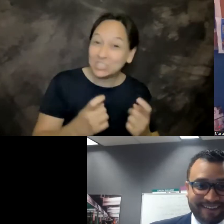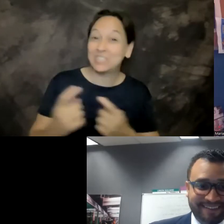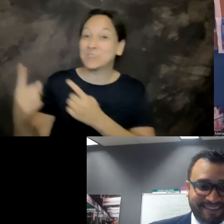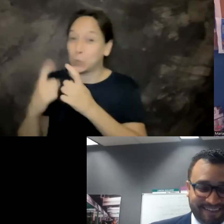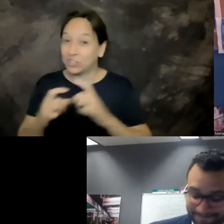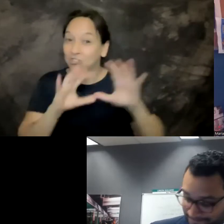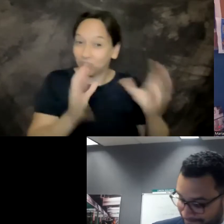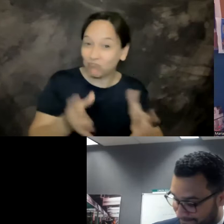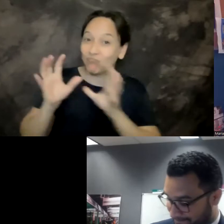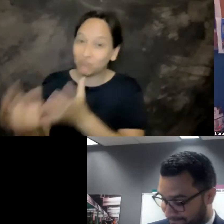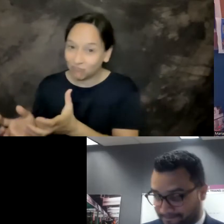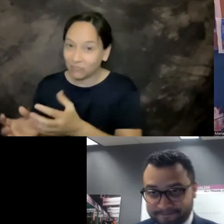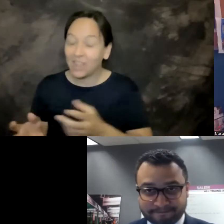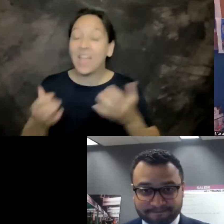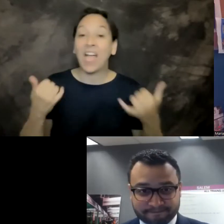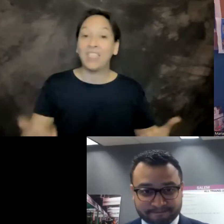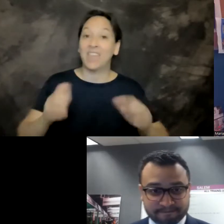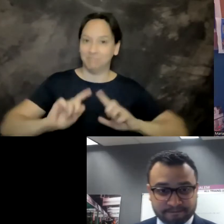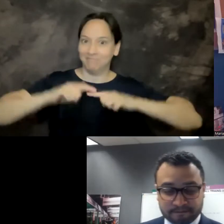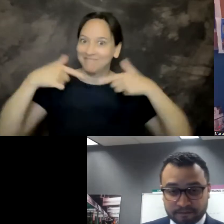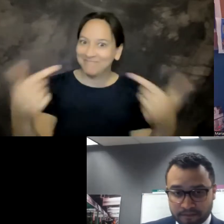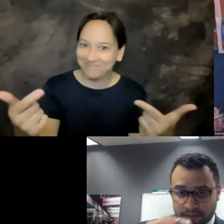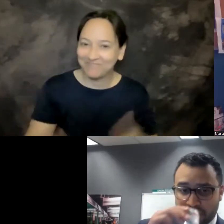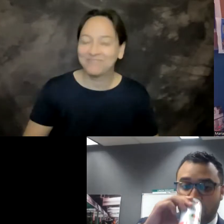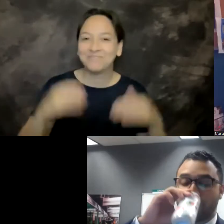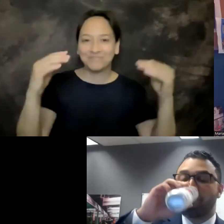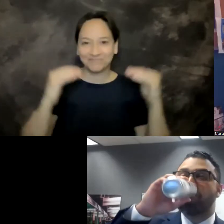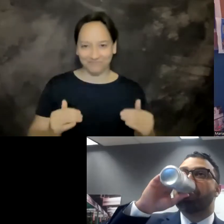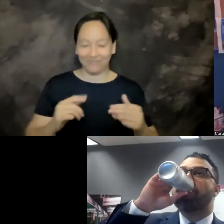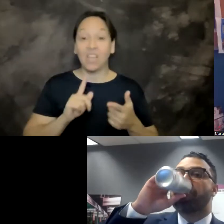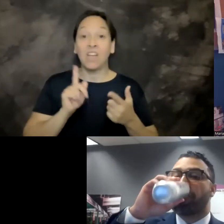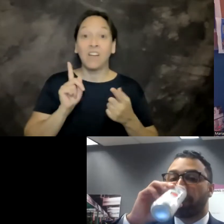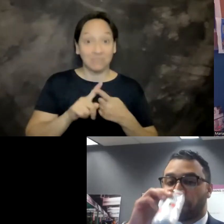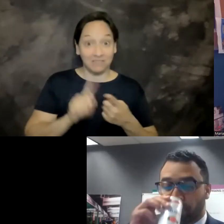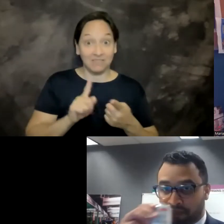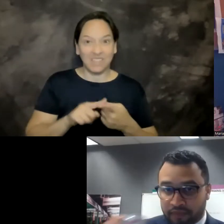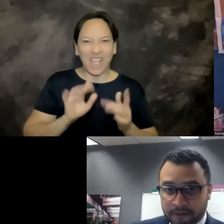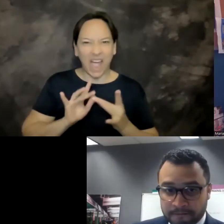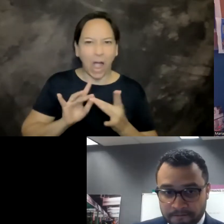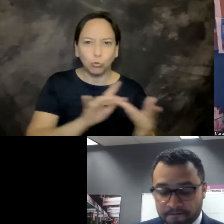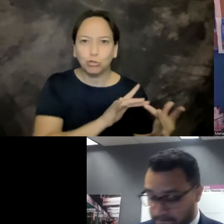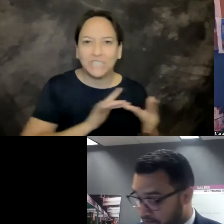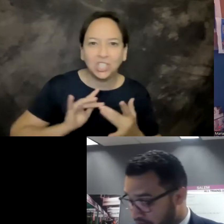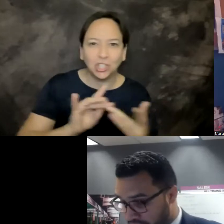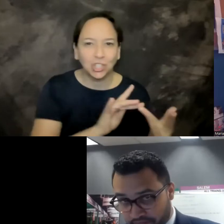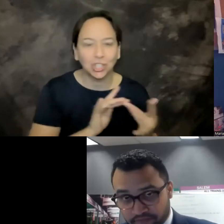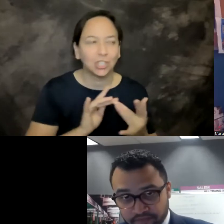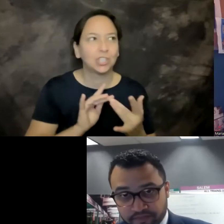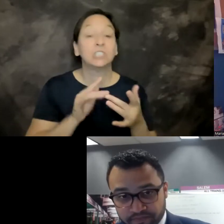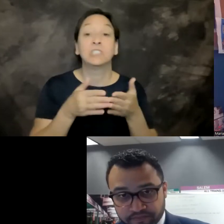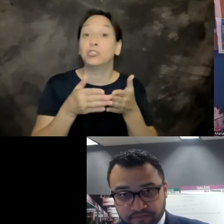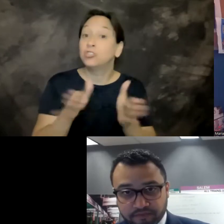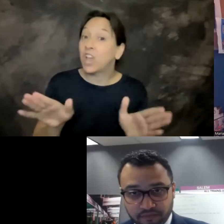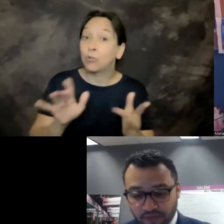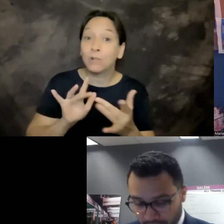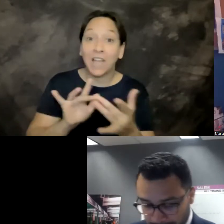for questions from the public. On outreach, like general outreach to the public so far, I know